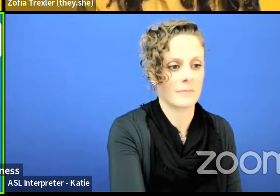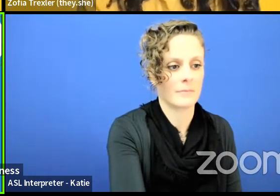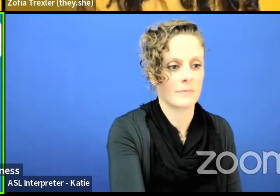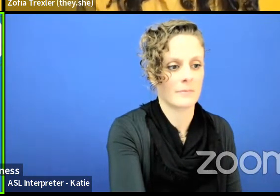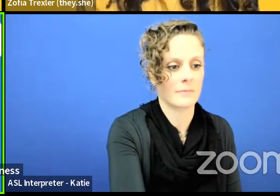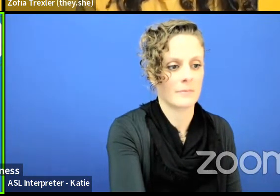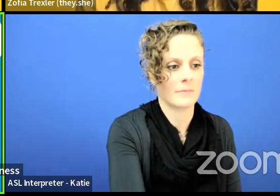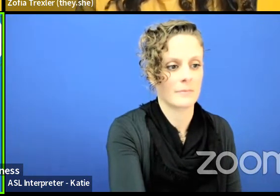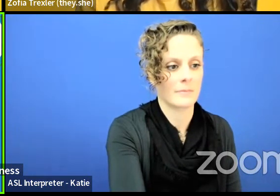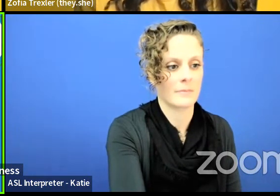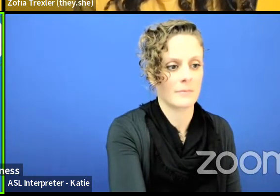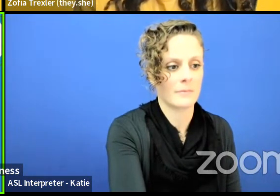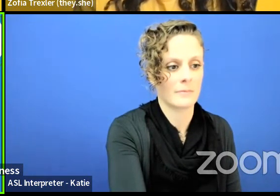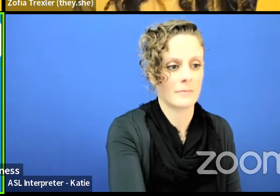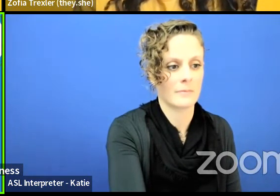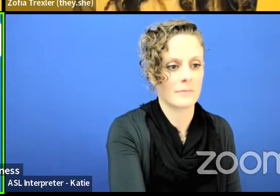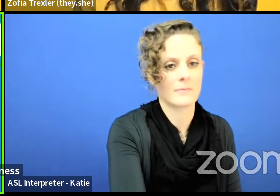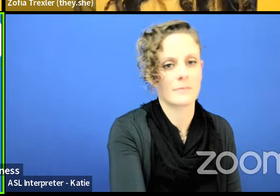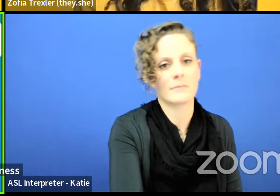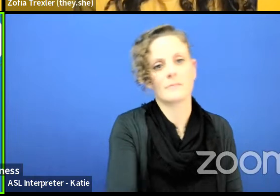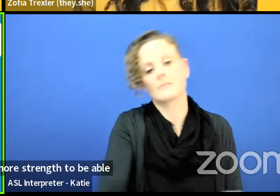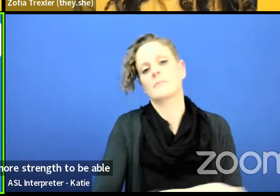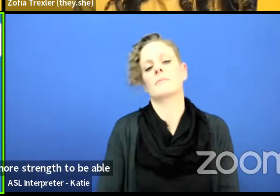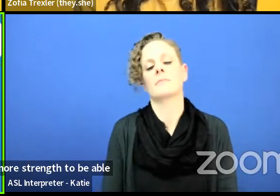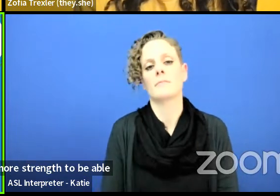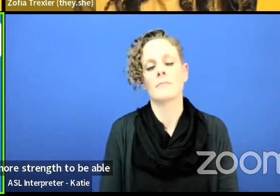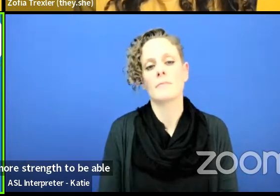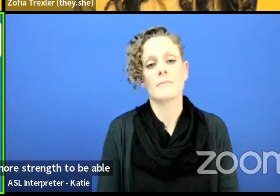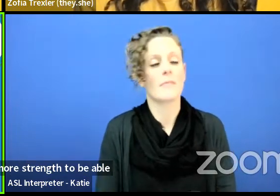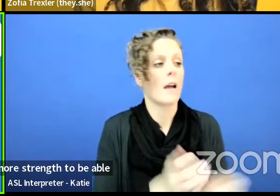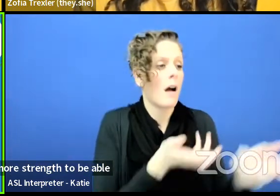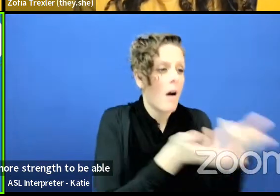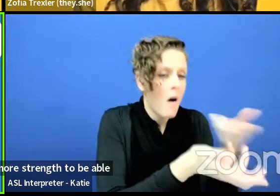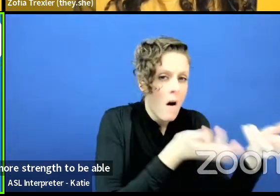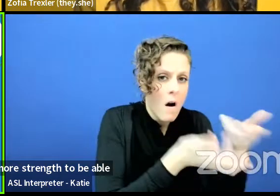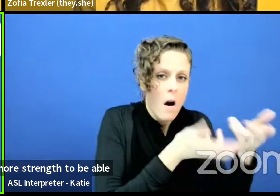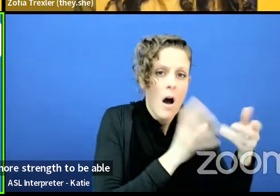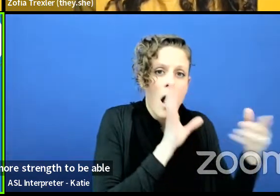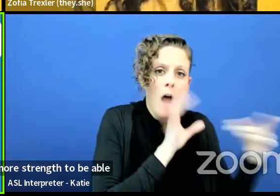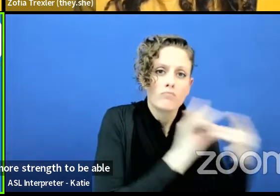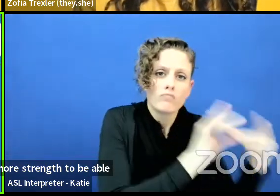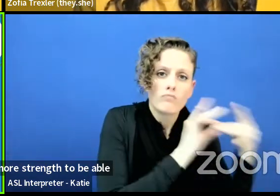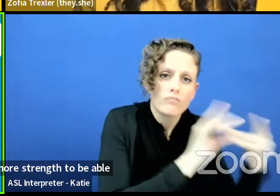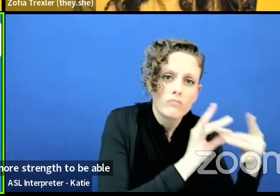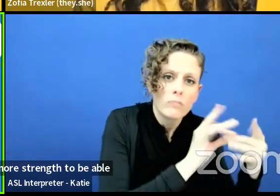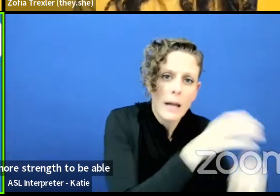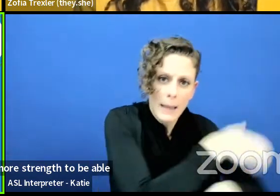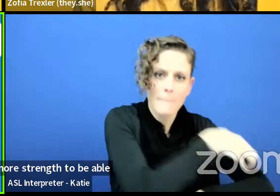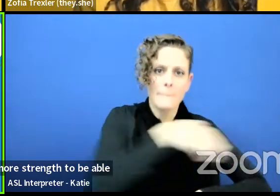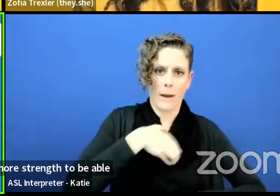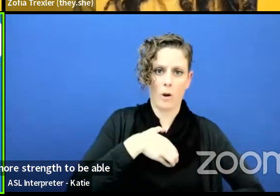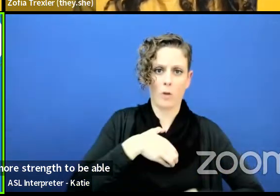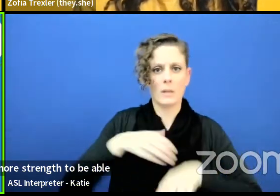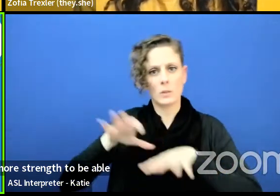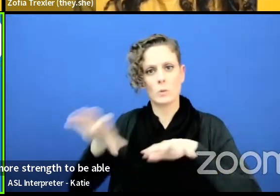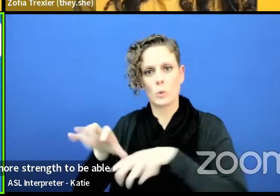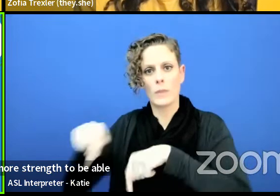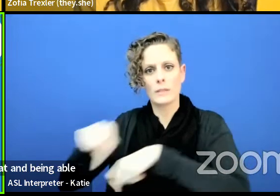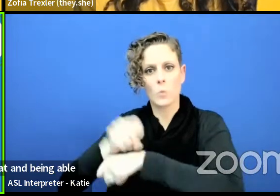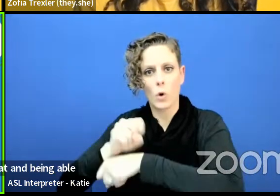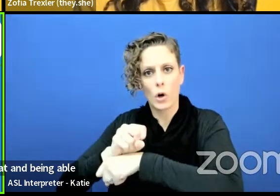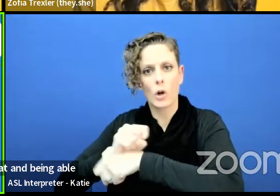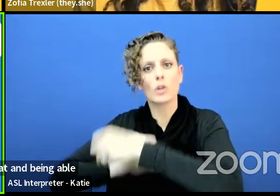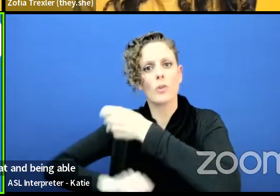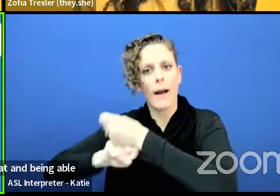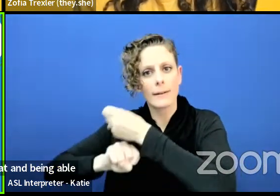embody that, which give me the way, be able to be empowered to do this, to be an advocate, to